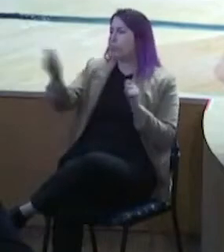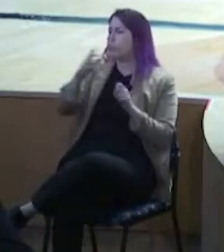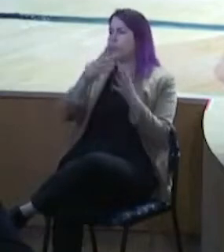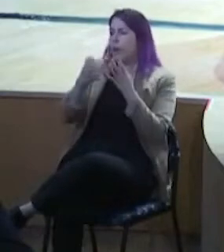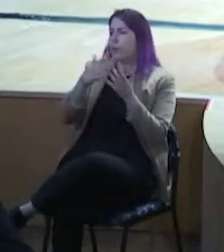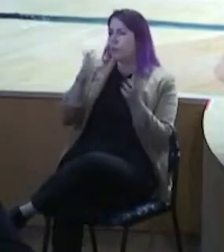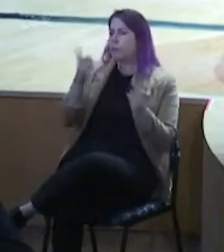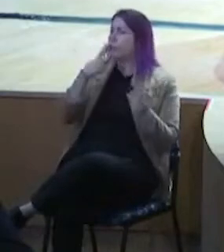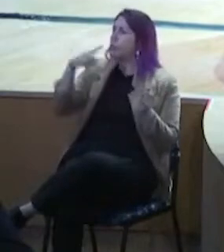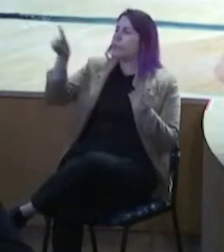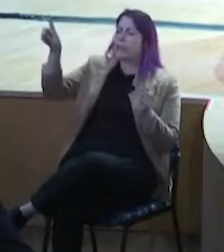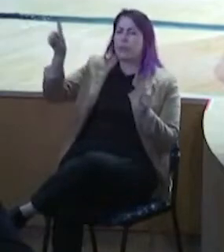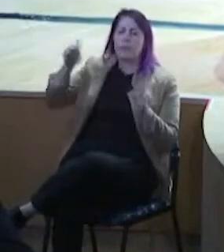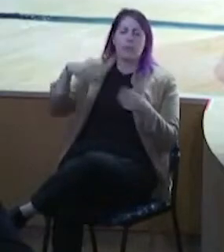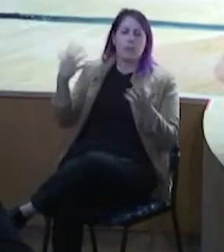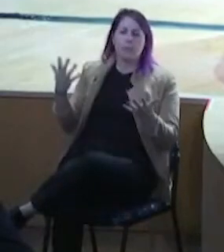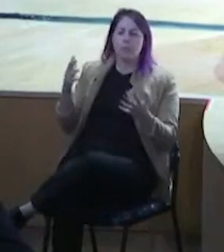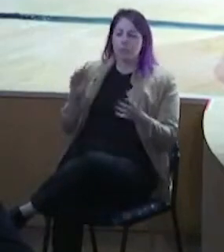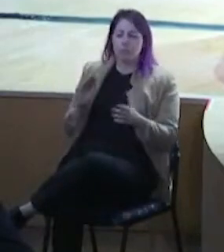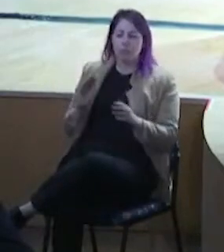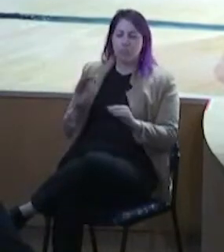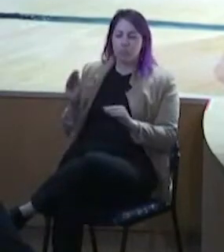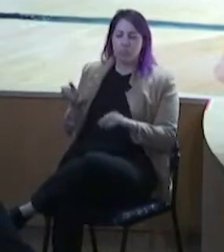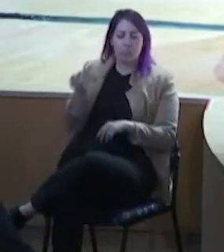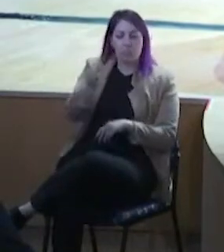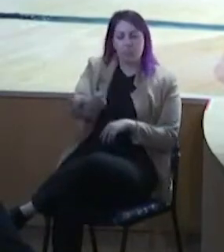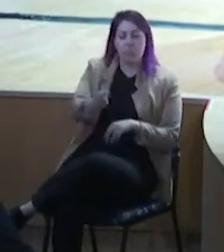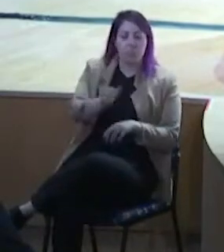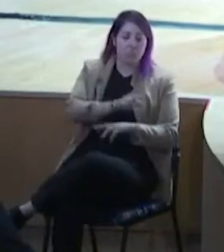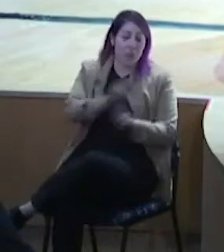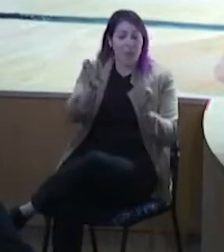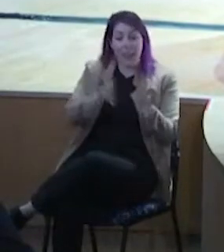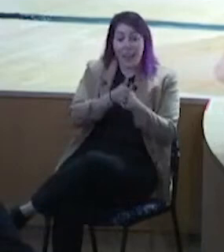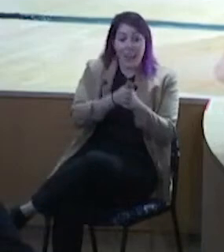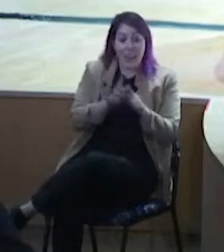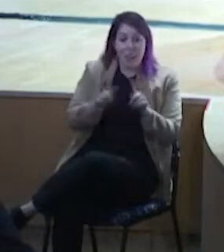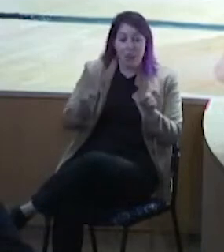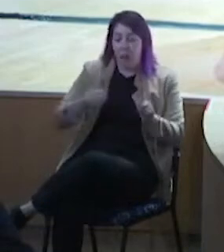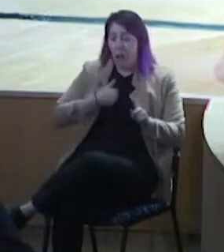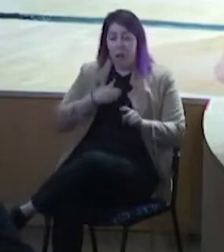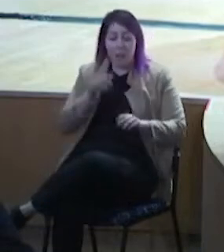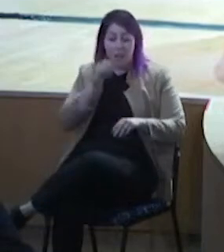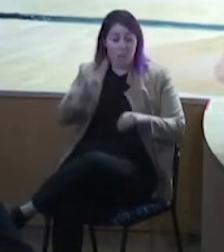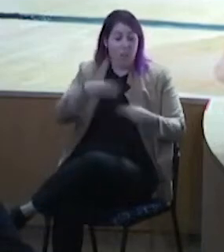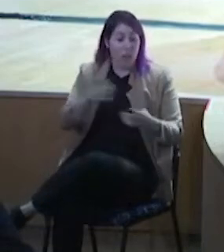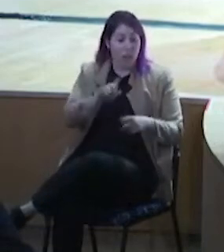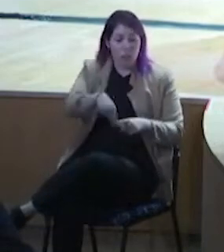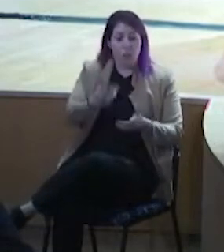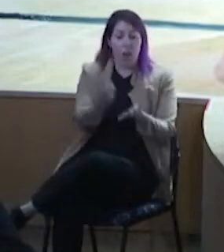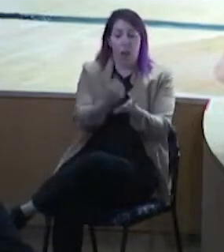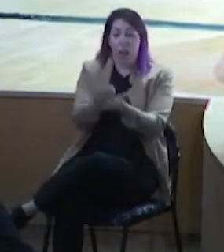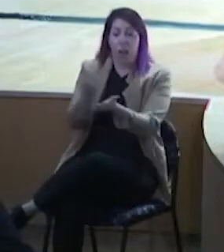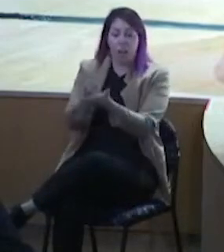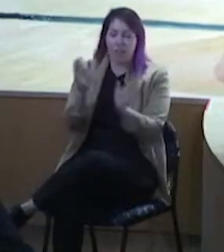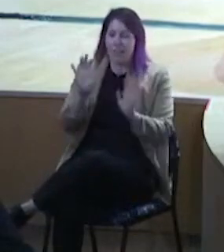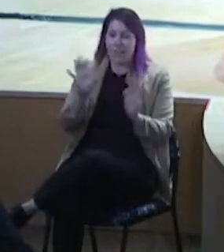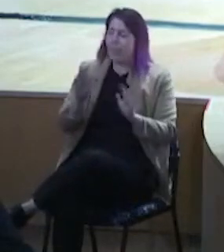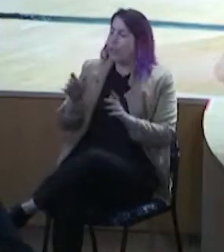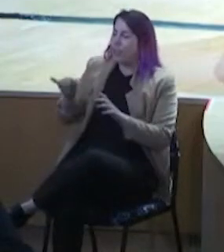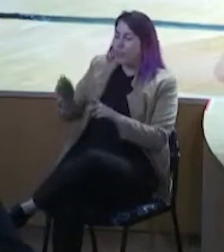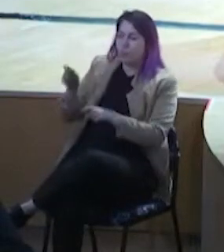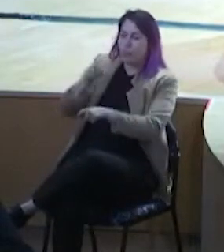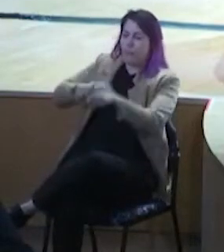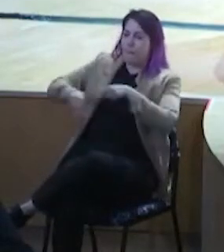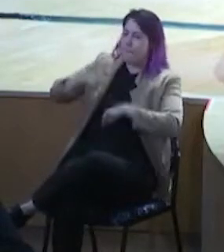and insert yourself into a system that maybe you're not even providing for. So, you know, we're trying to unwind those